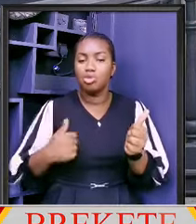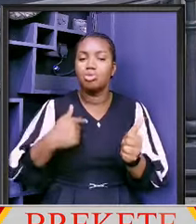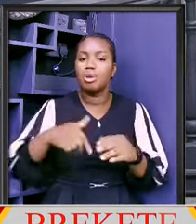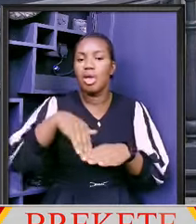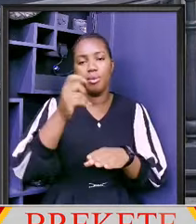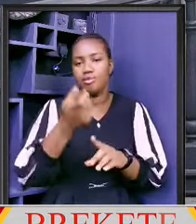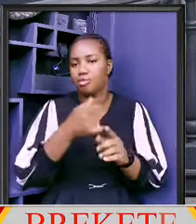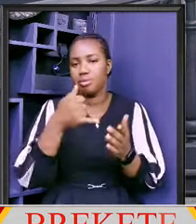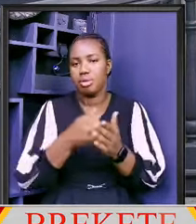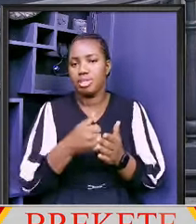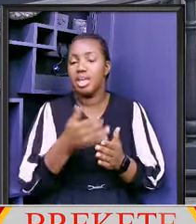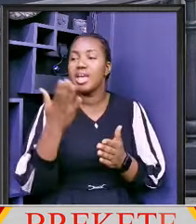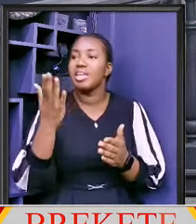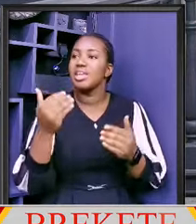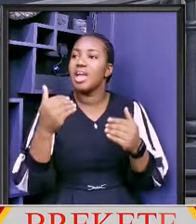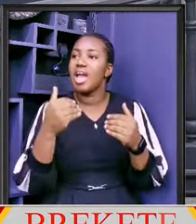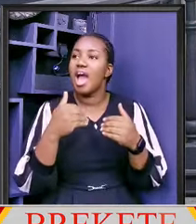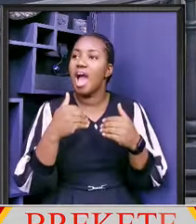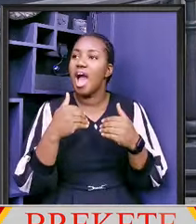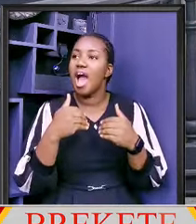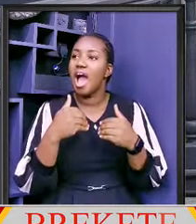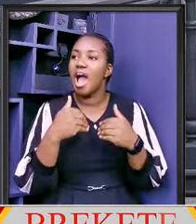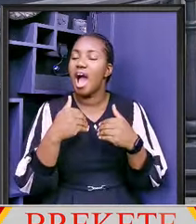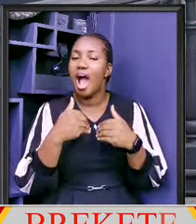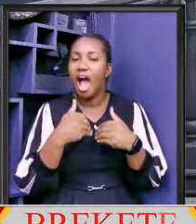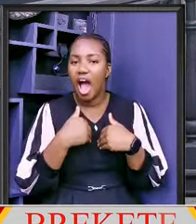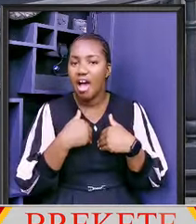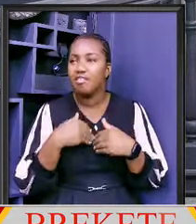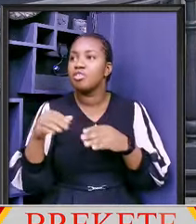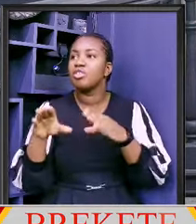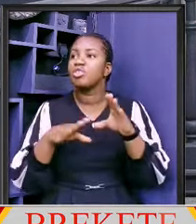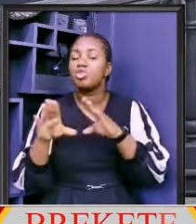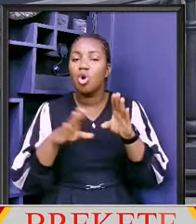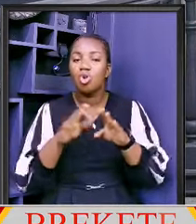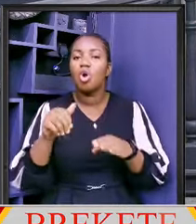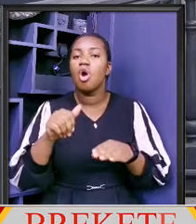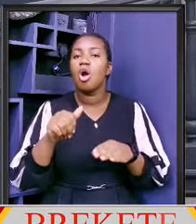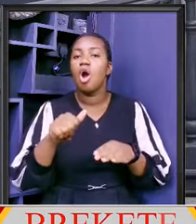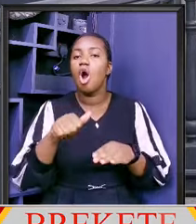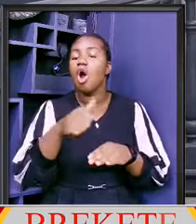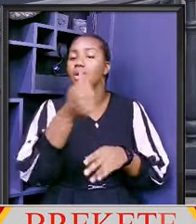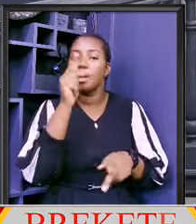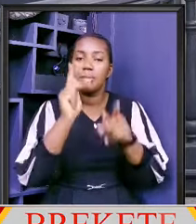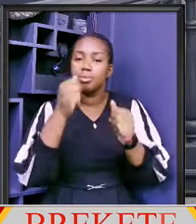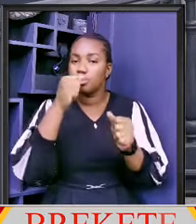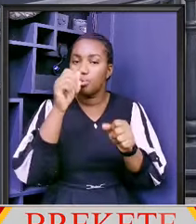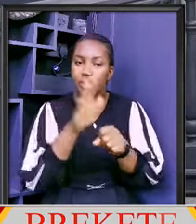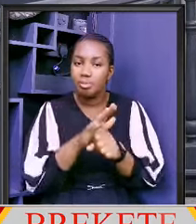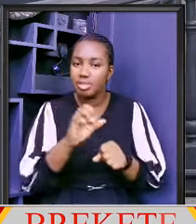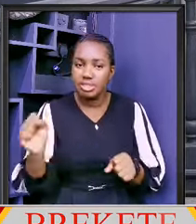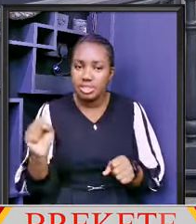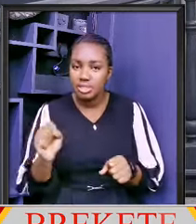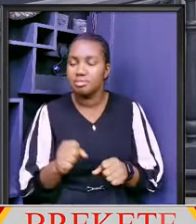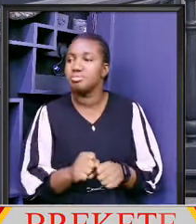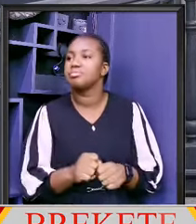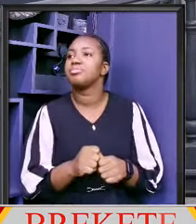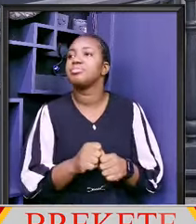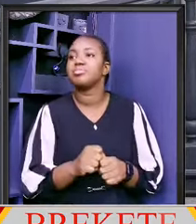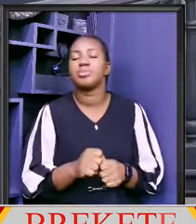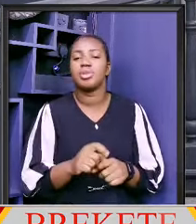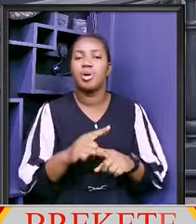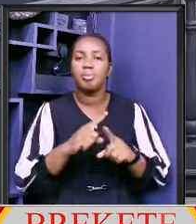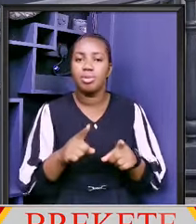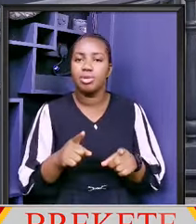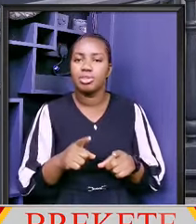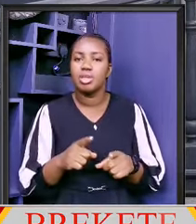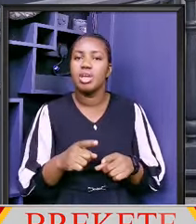all the promise you make to all the five or six trustees precisely. But you never do anything. Okay. What are you people doing? They say, they will do something.